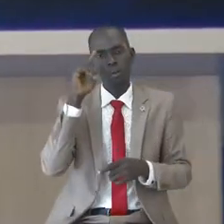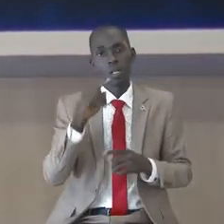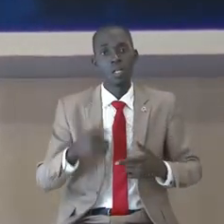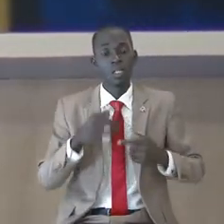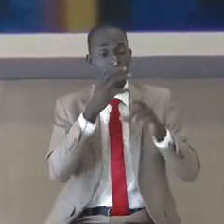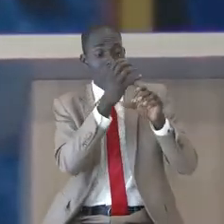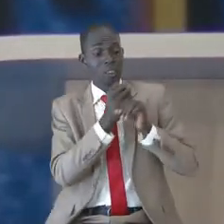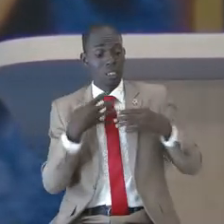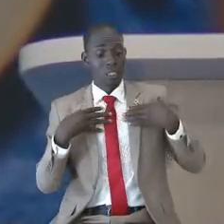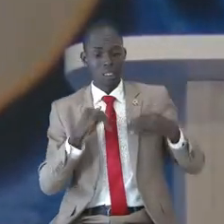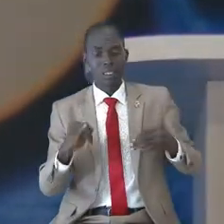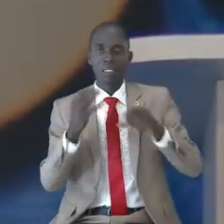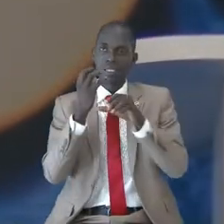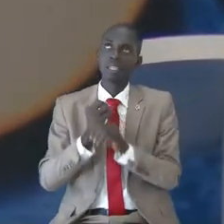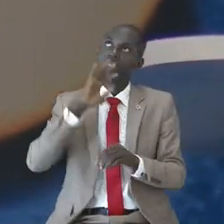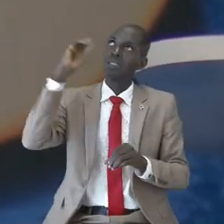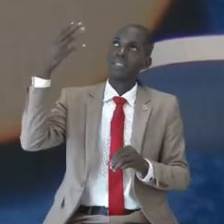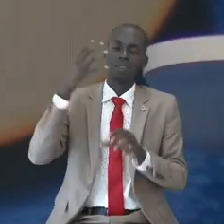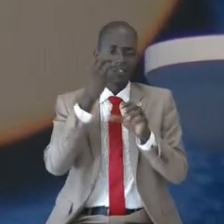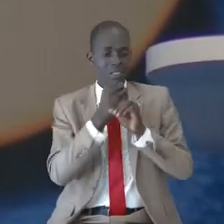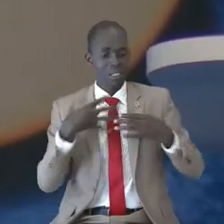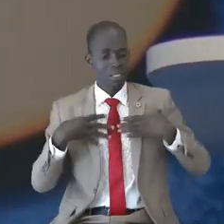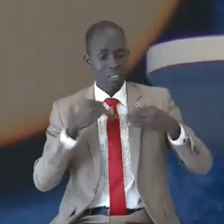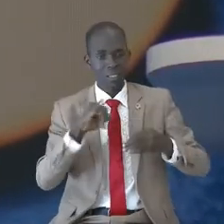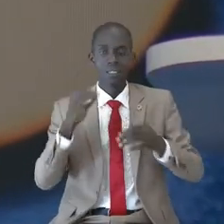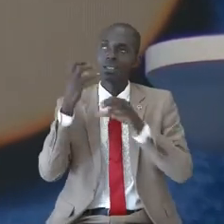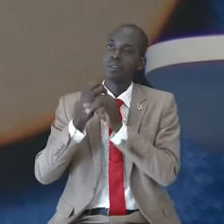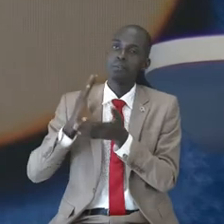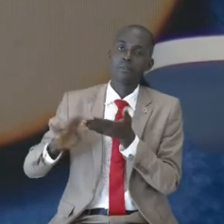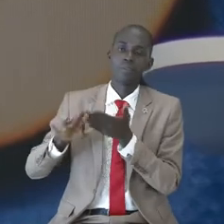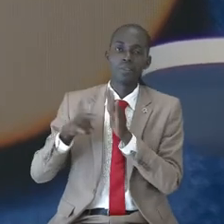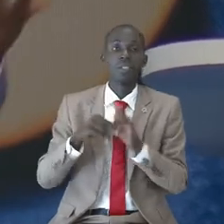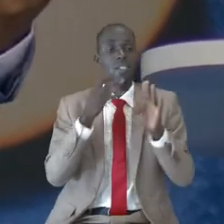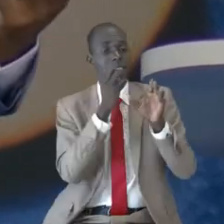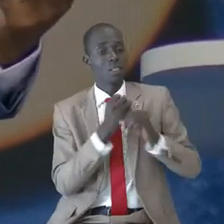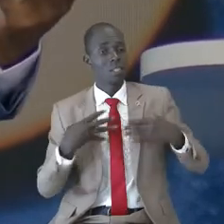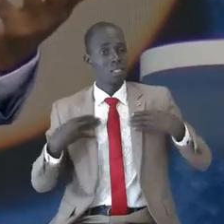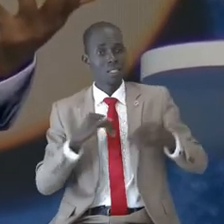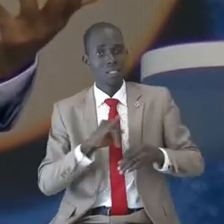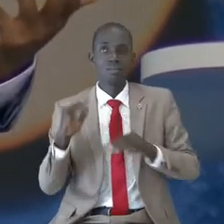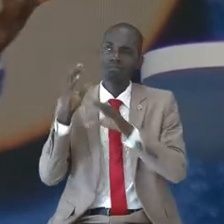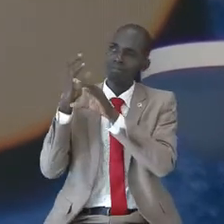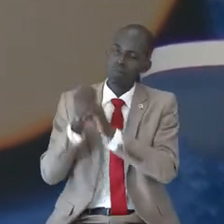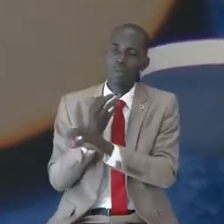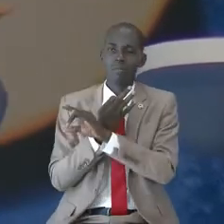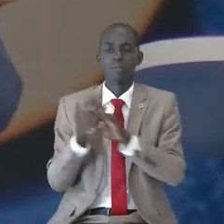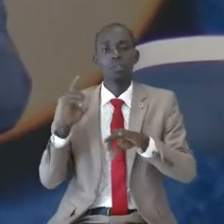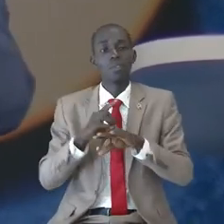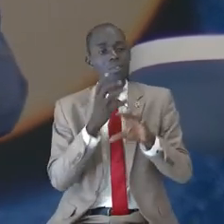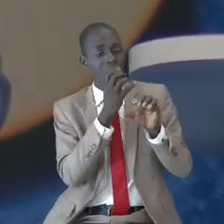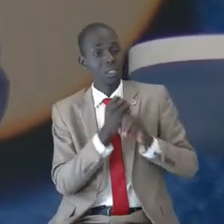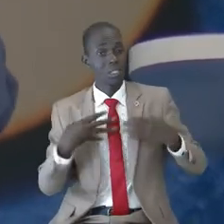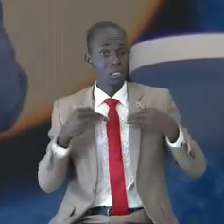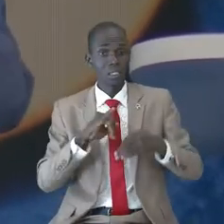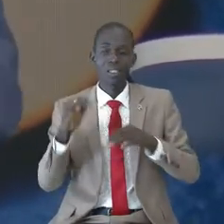he got grace. He got healing, he got forgiveness. He got healing, he got freedom. He got